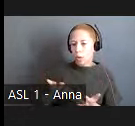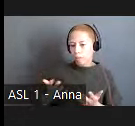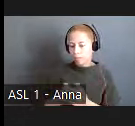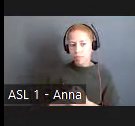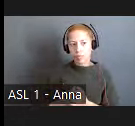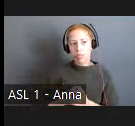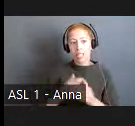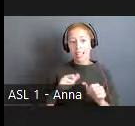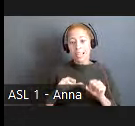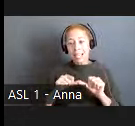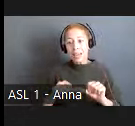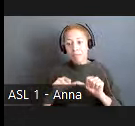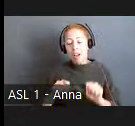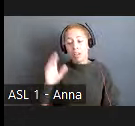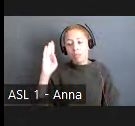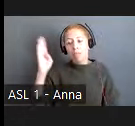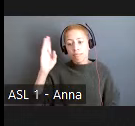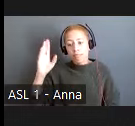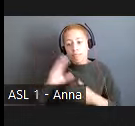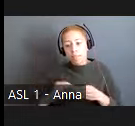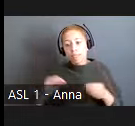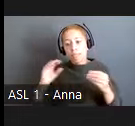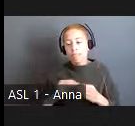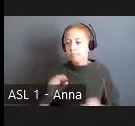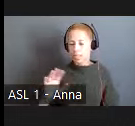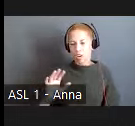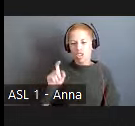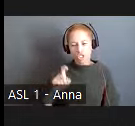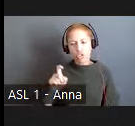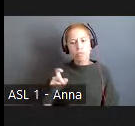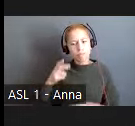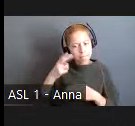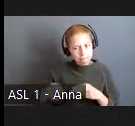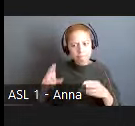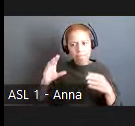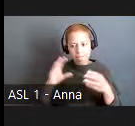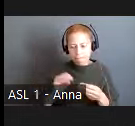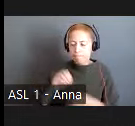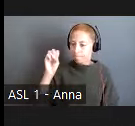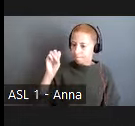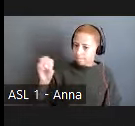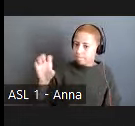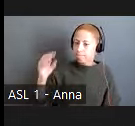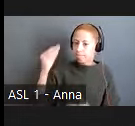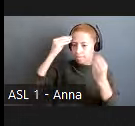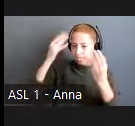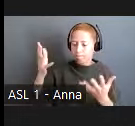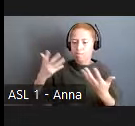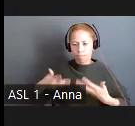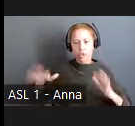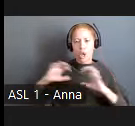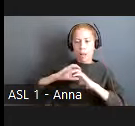actually keep talking too much. This should really be an effective meeting where you give your information in about 5 or 6